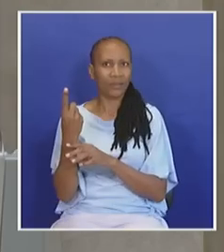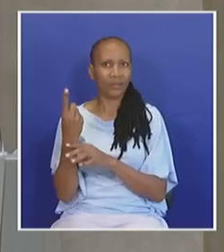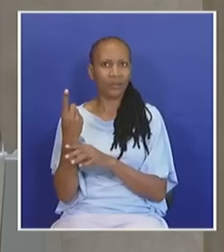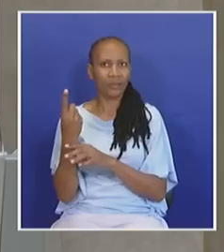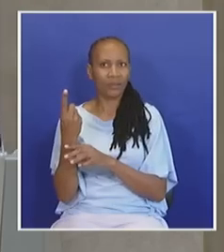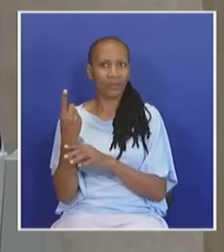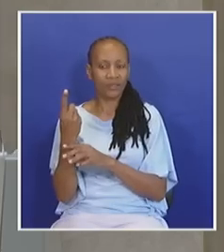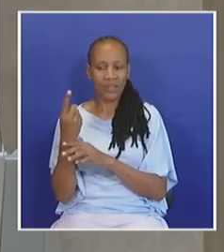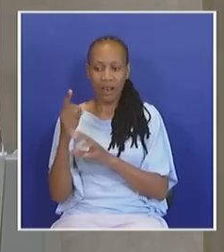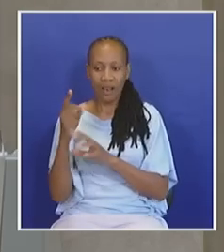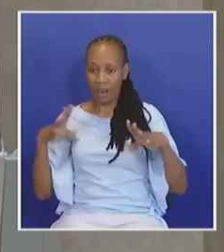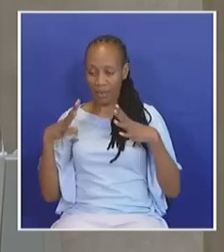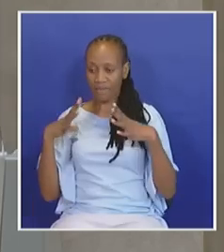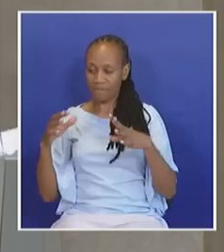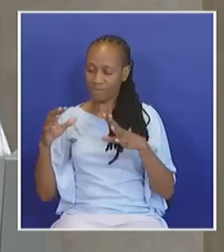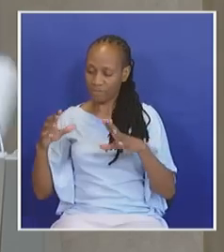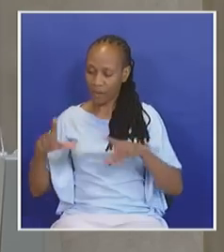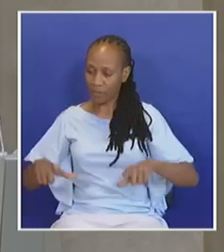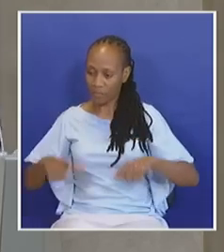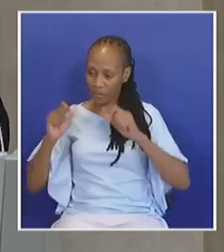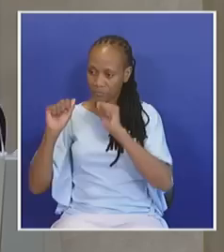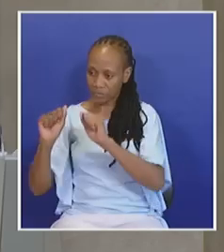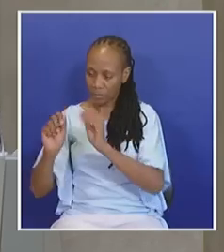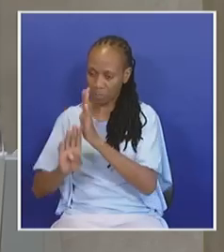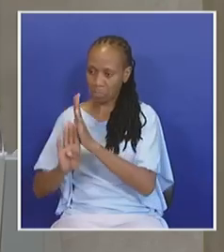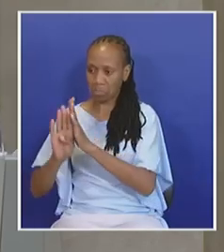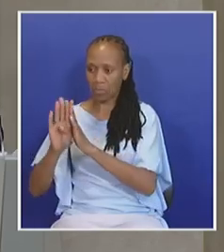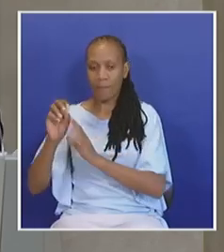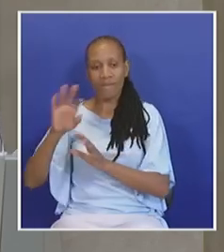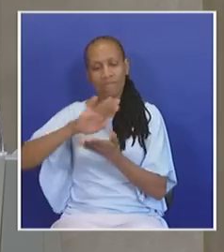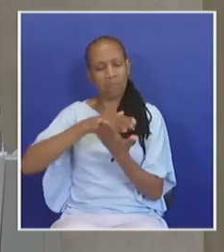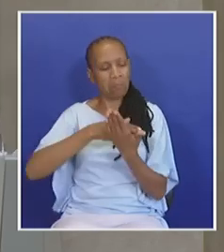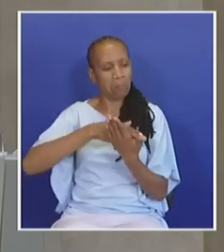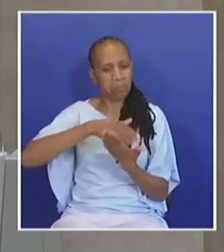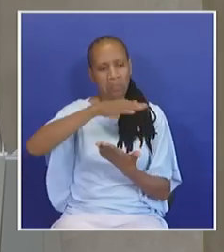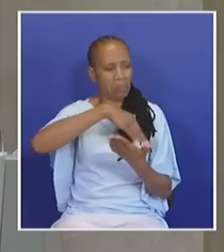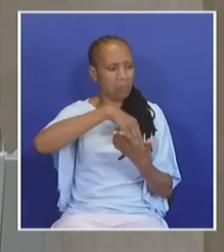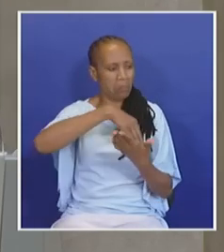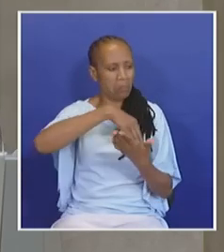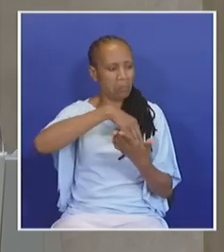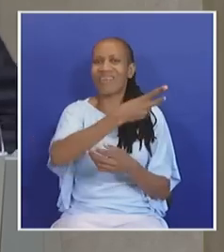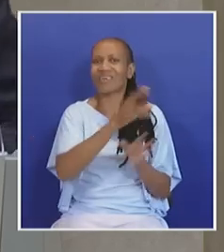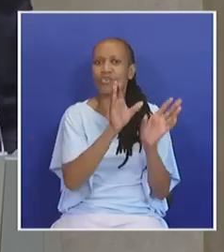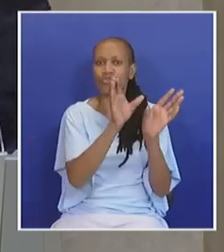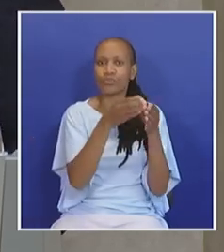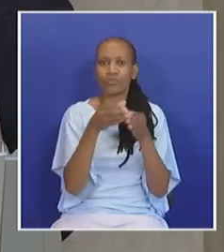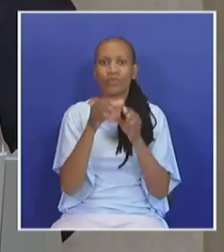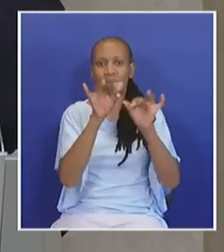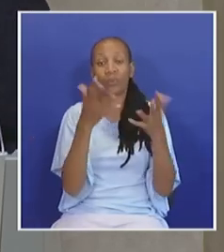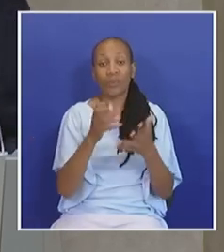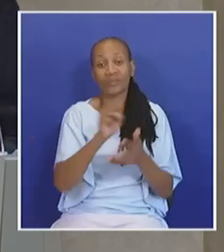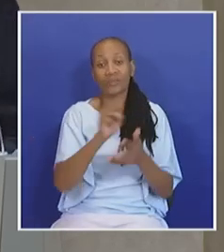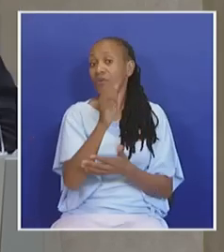rest of the population of this country. We can do better, all of us,